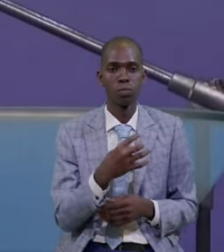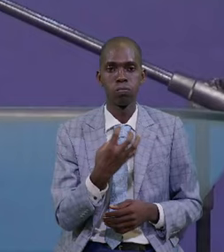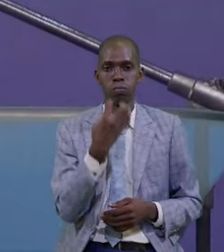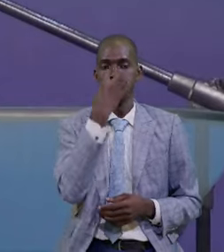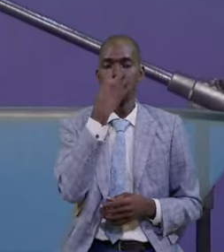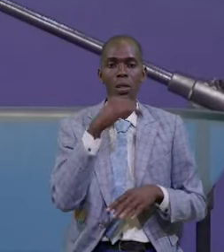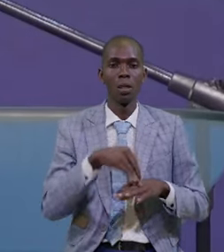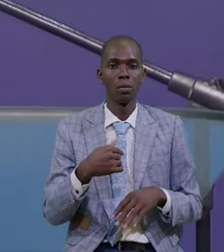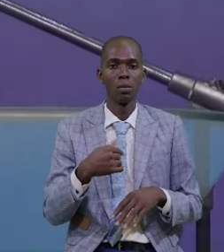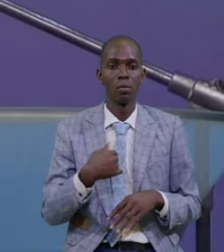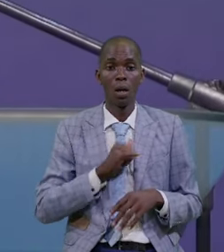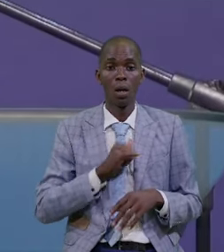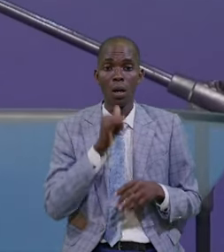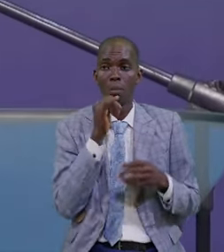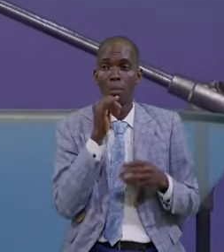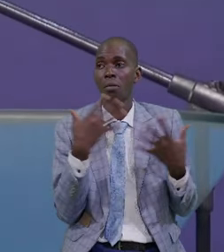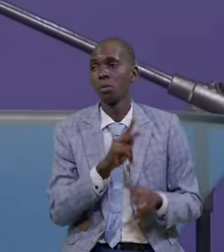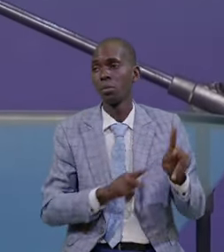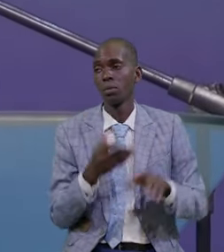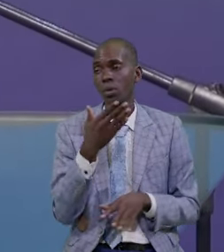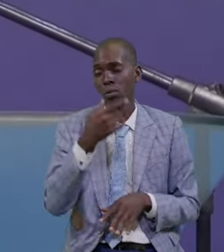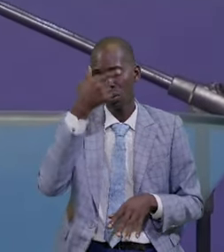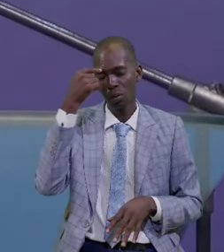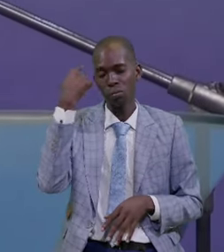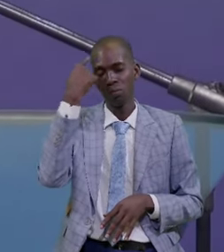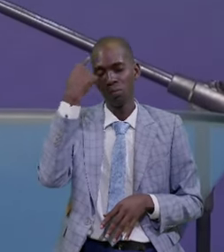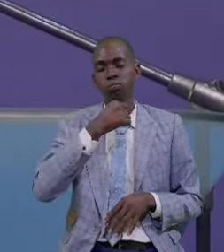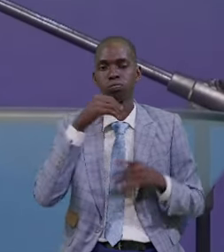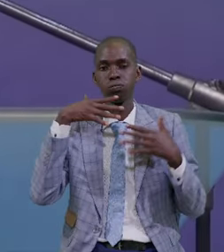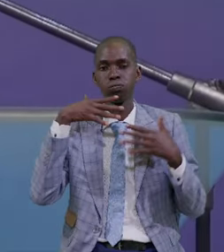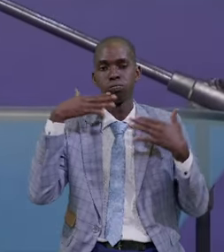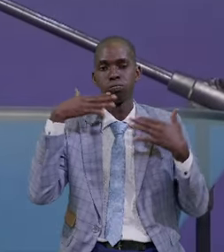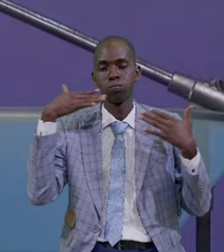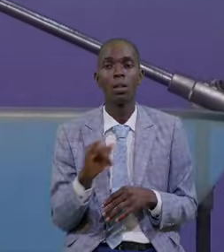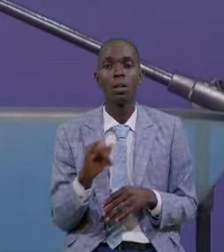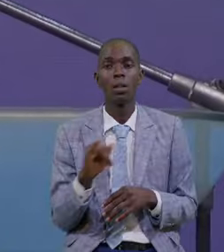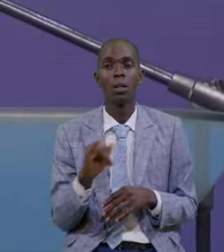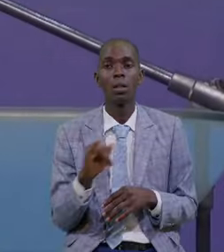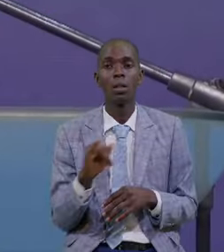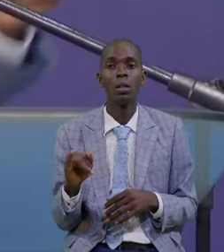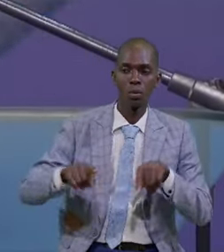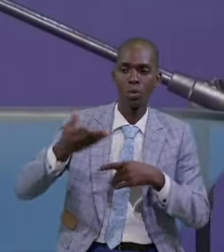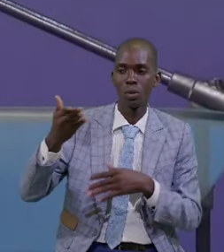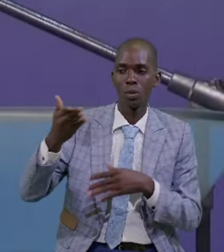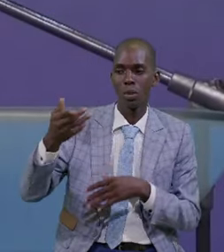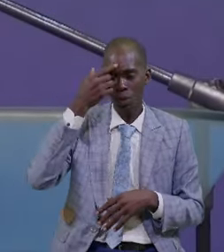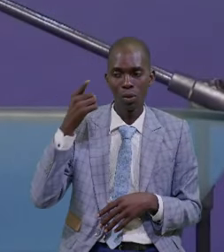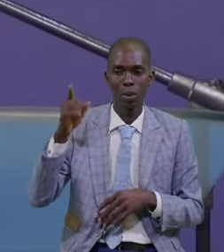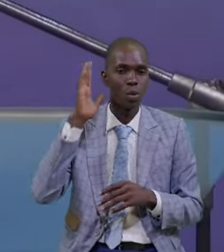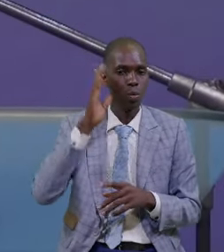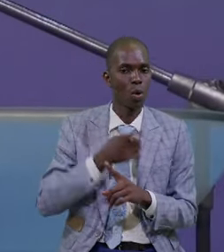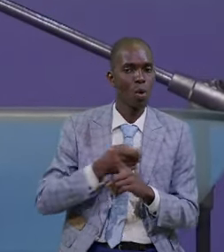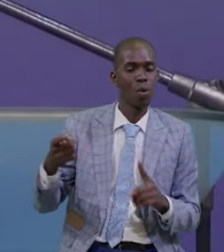I'm afraid of them. I cannot go there. They will hurt me. I cannot listen